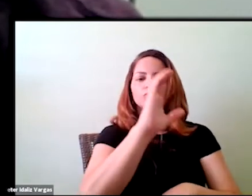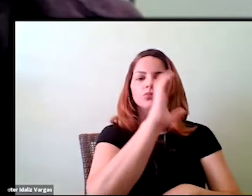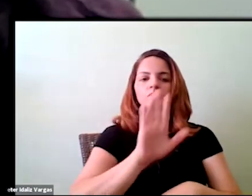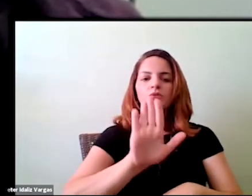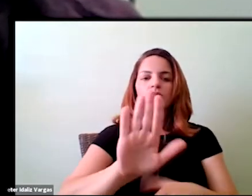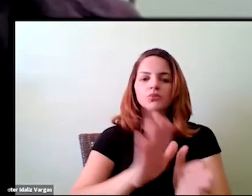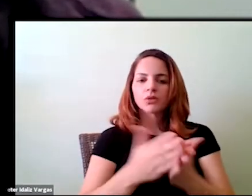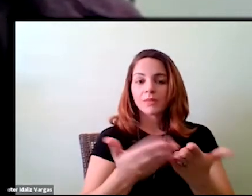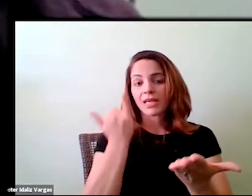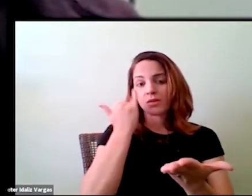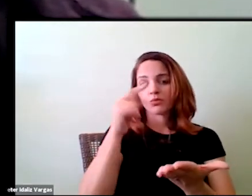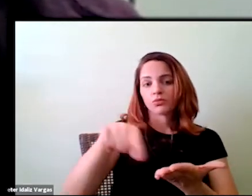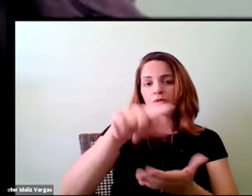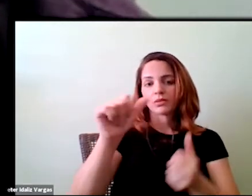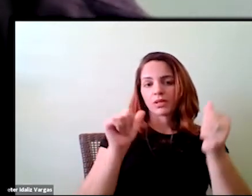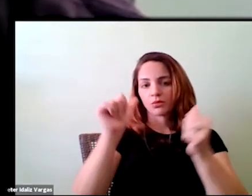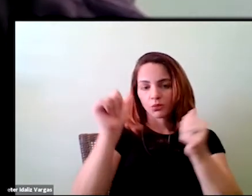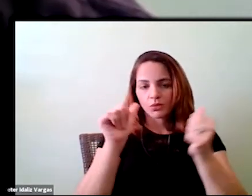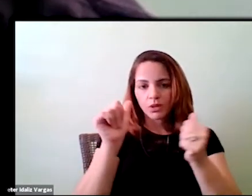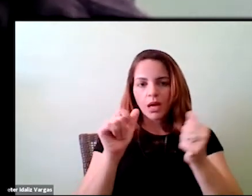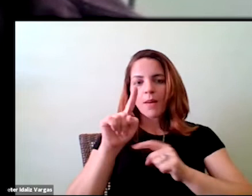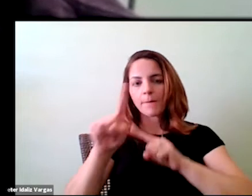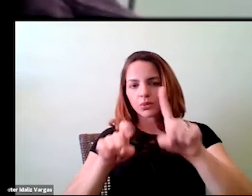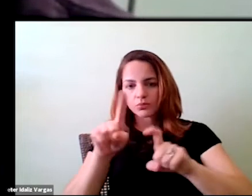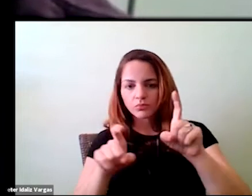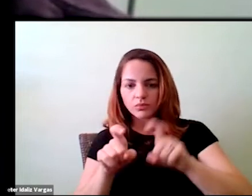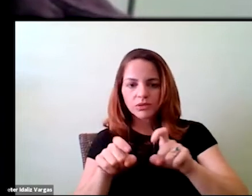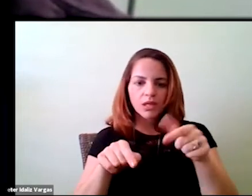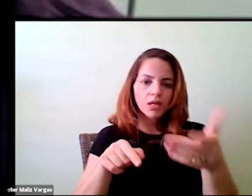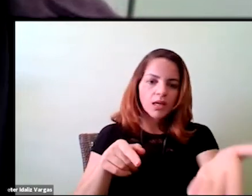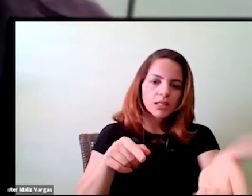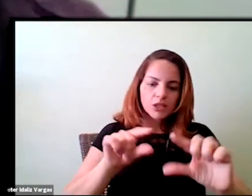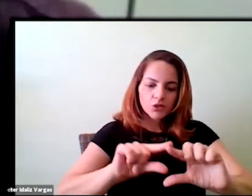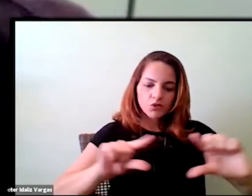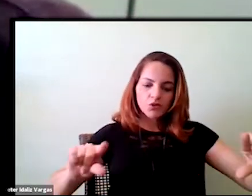the Q&A. We have, does El Centro loan any of these books to the public?